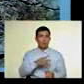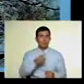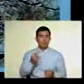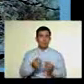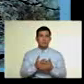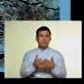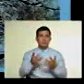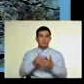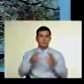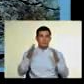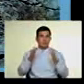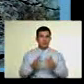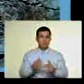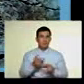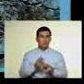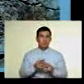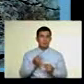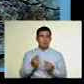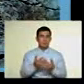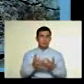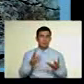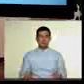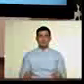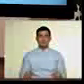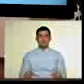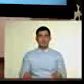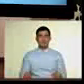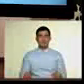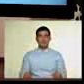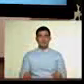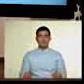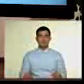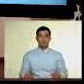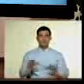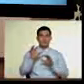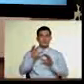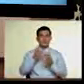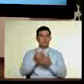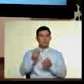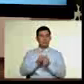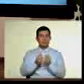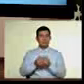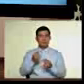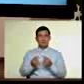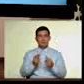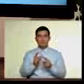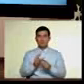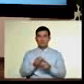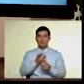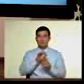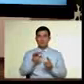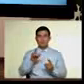jinslarning cho'kib o'tirib qolishidan paydo bo'ladi. Tog' jinslari magmatik,